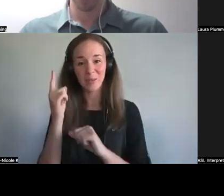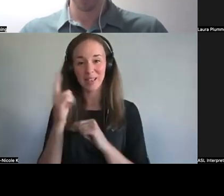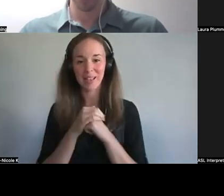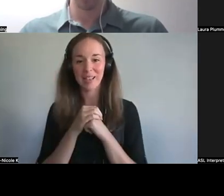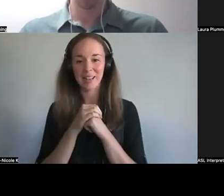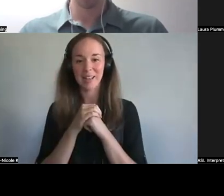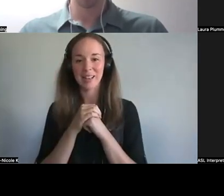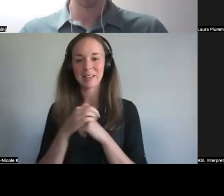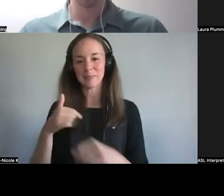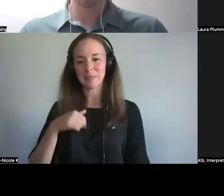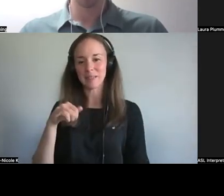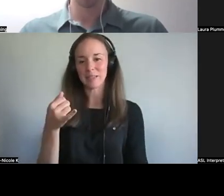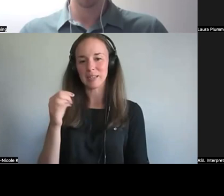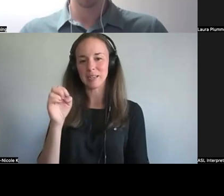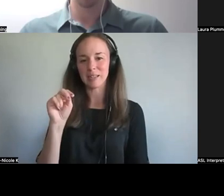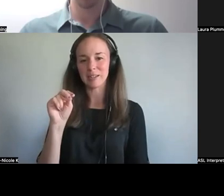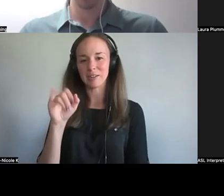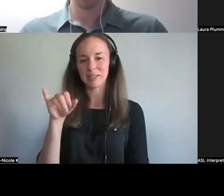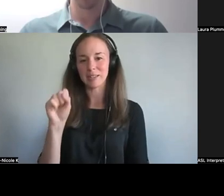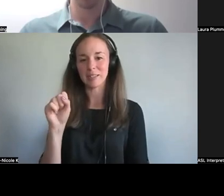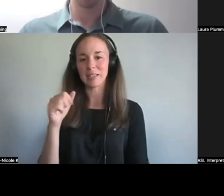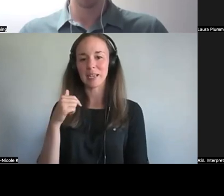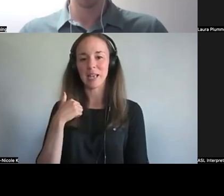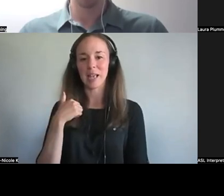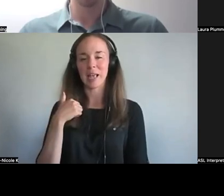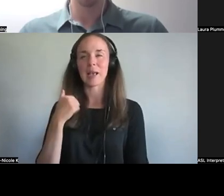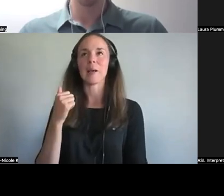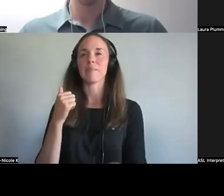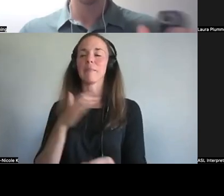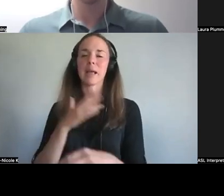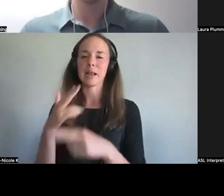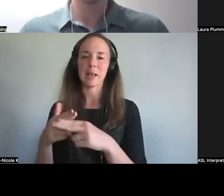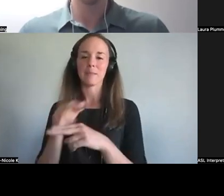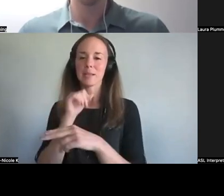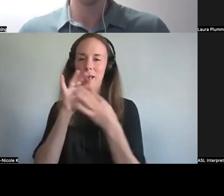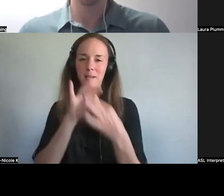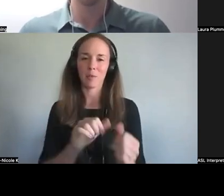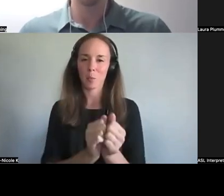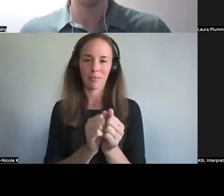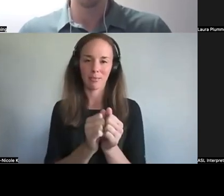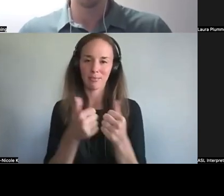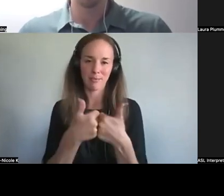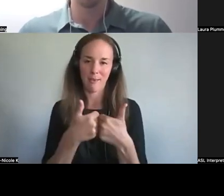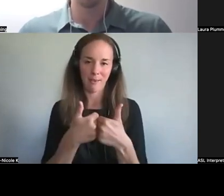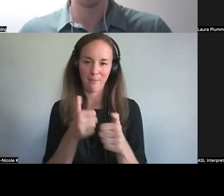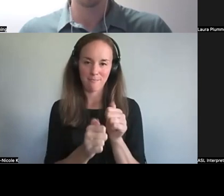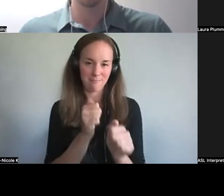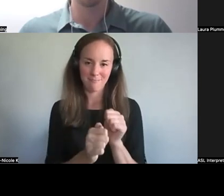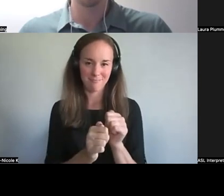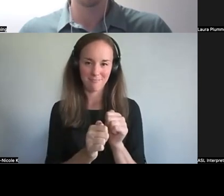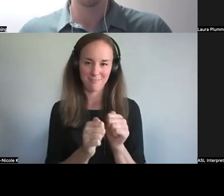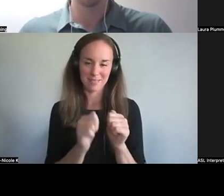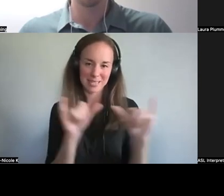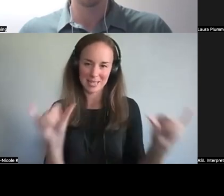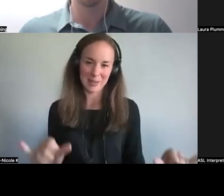like I said, Jenesis. I am not named after the console, I promise, though that is a question I